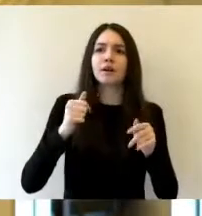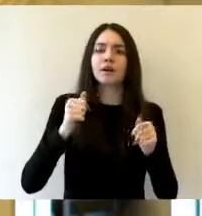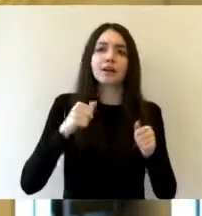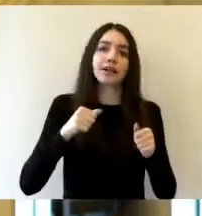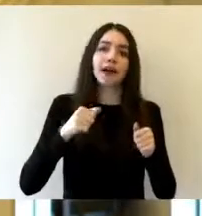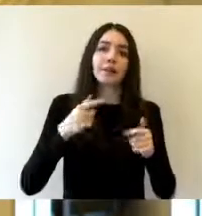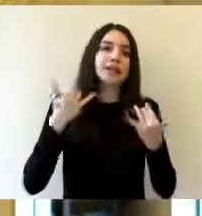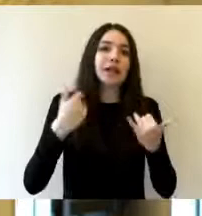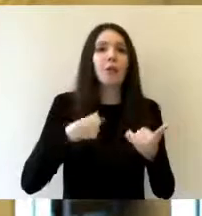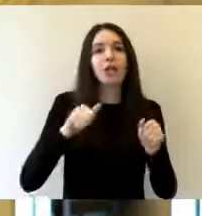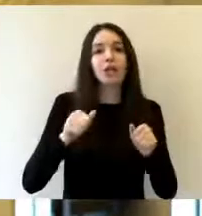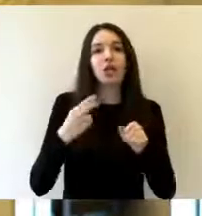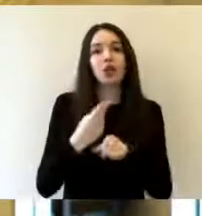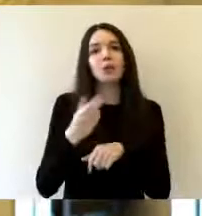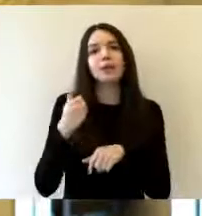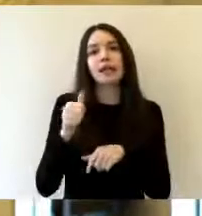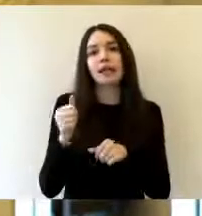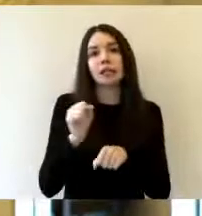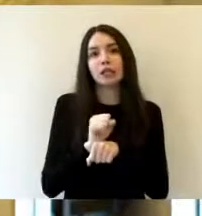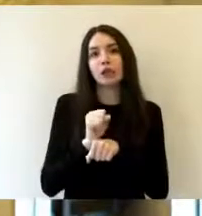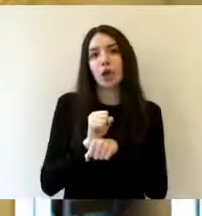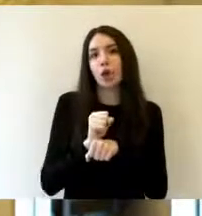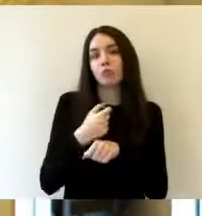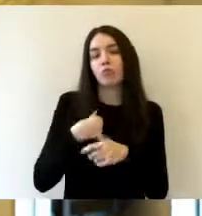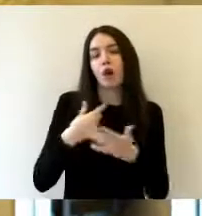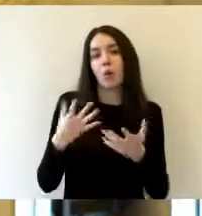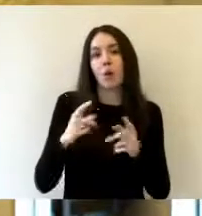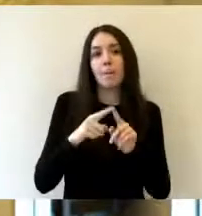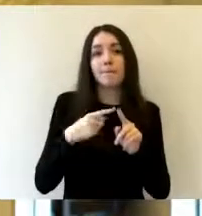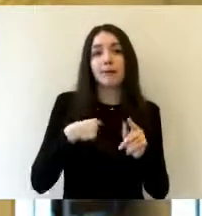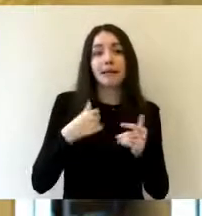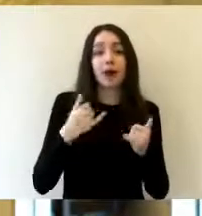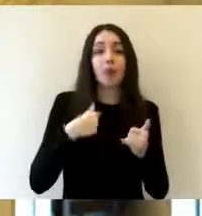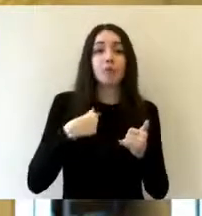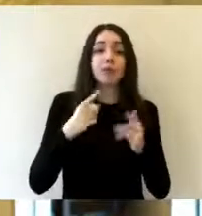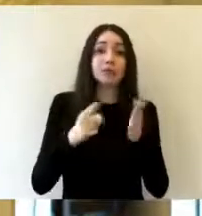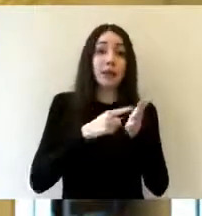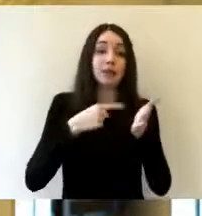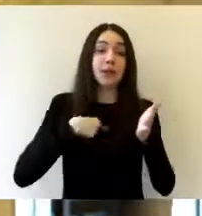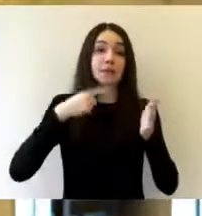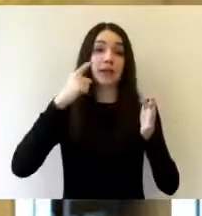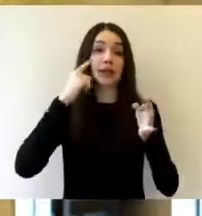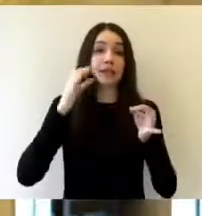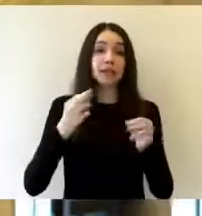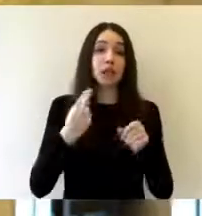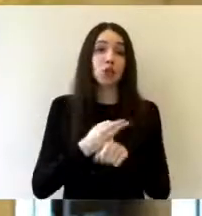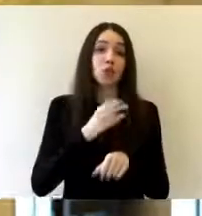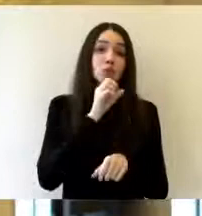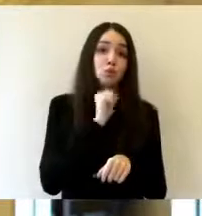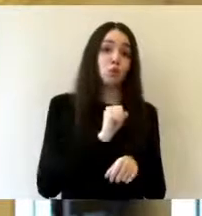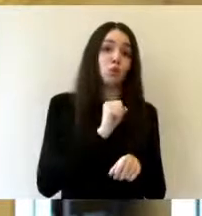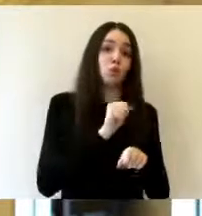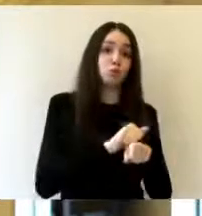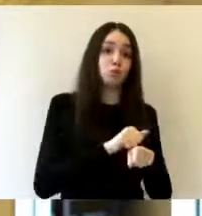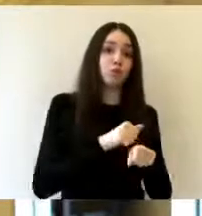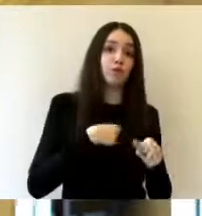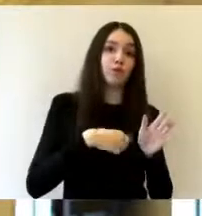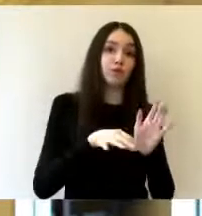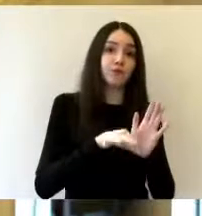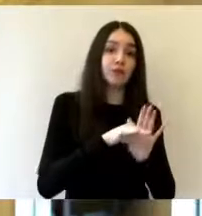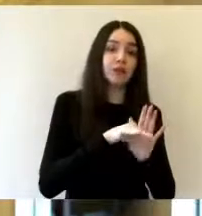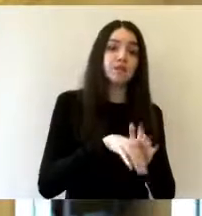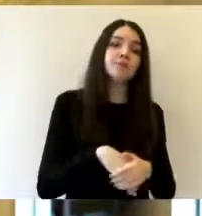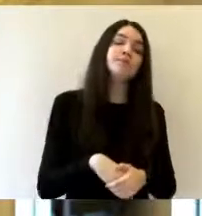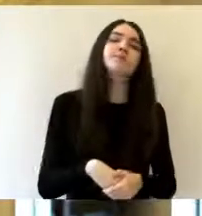want, but I choose to use the salvage stone in some cases because that's what makes sense with the concept of the art. Yeah, I mean, it seems like it